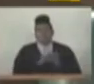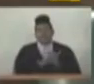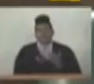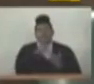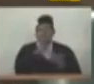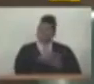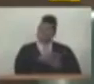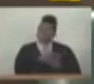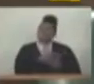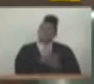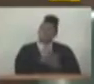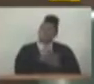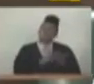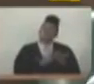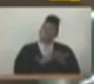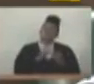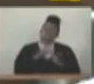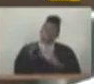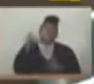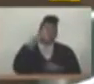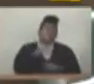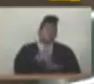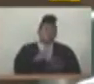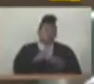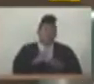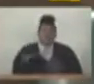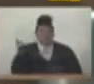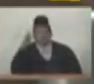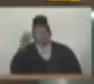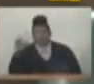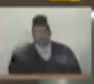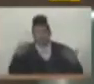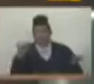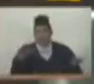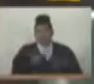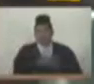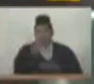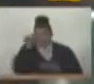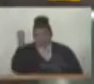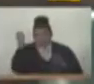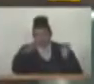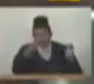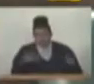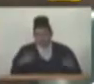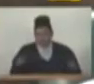new. So sometimes when you listen to the minister, you think as if he's reinventing the wheel, some new ideas.